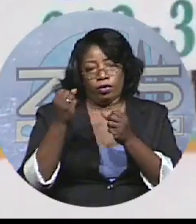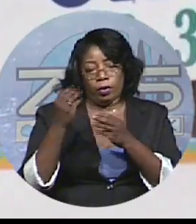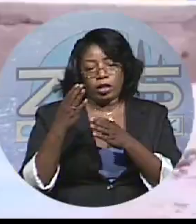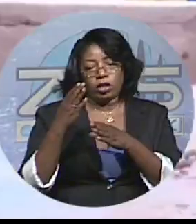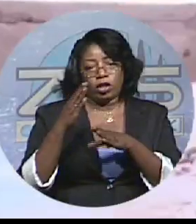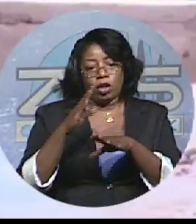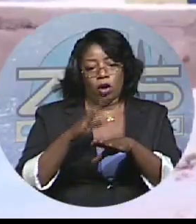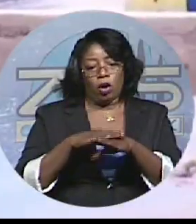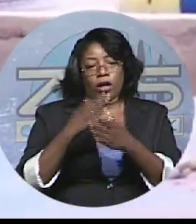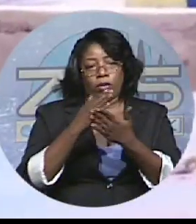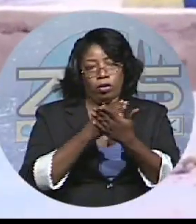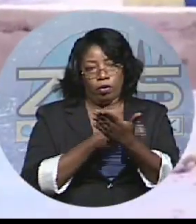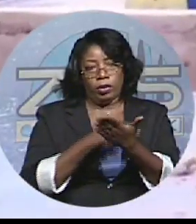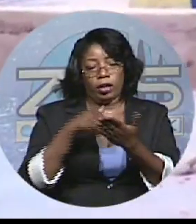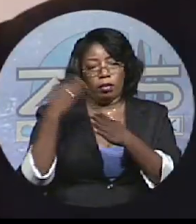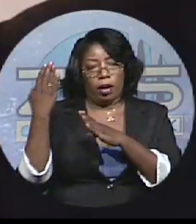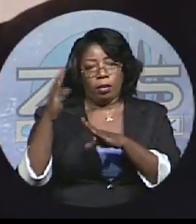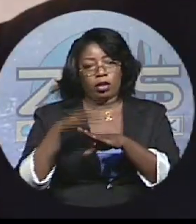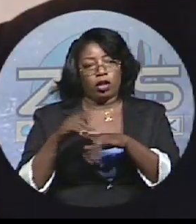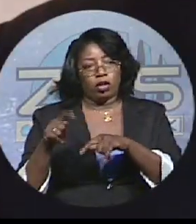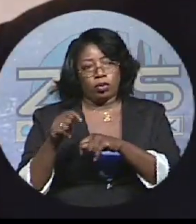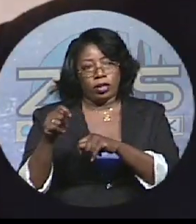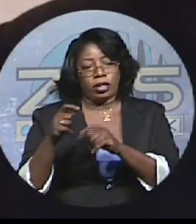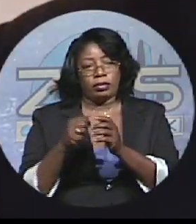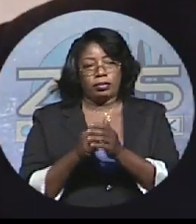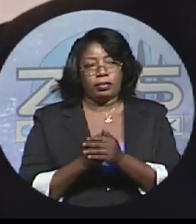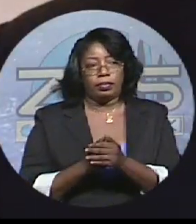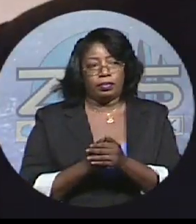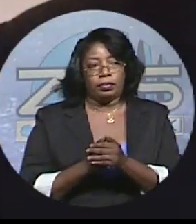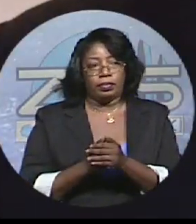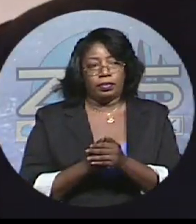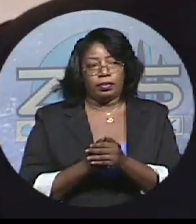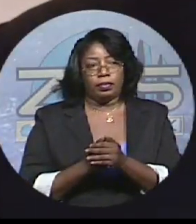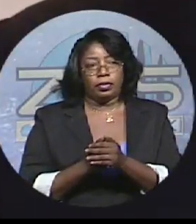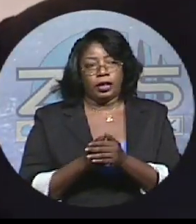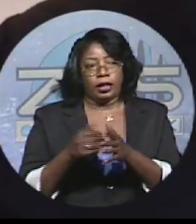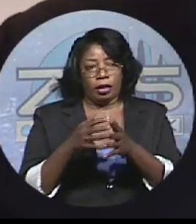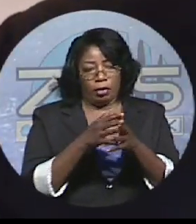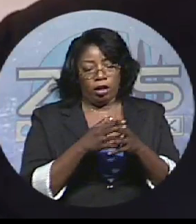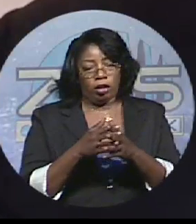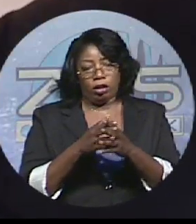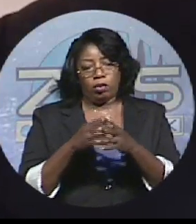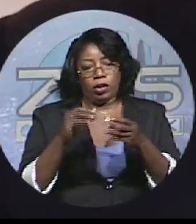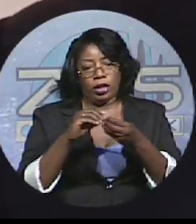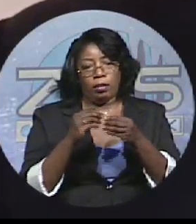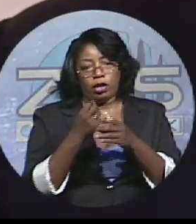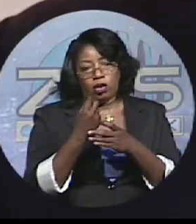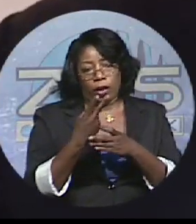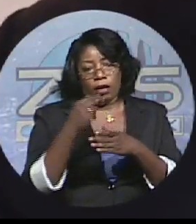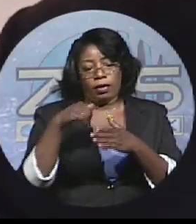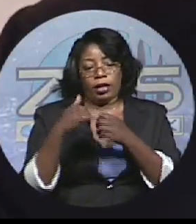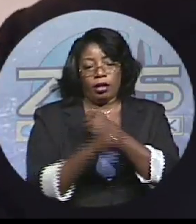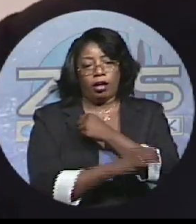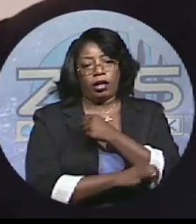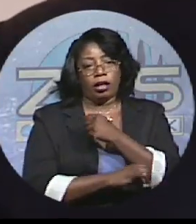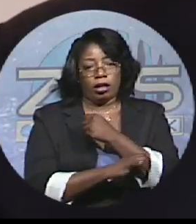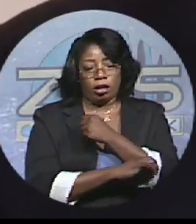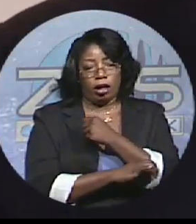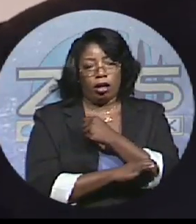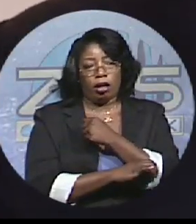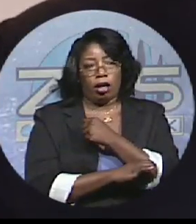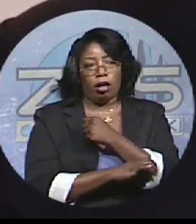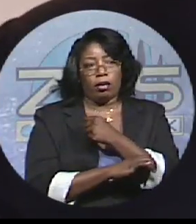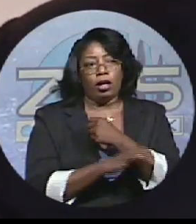shown improvement for the Bahamas. Within the Americas, we're number 12. Within the CARICOM